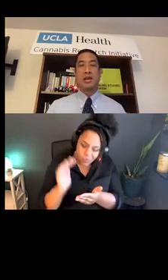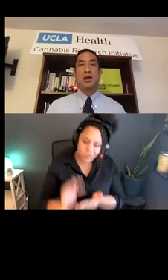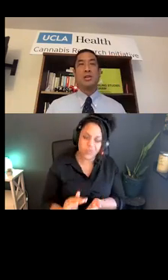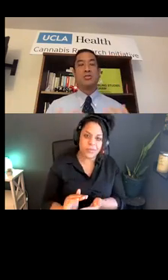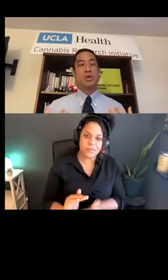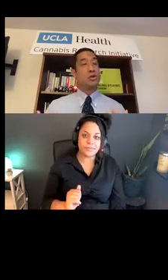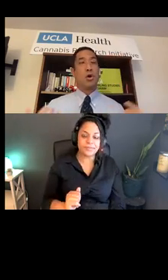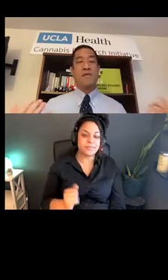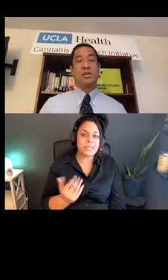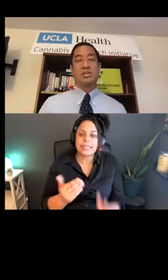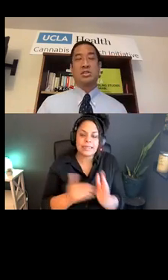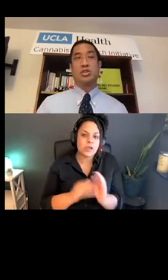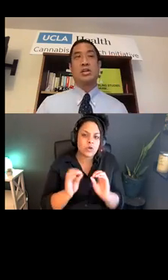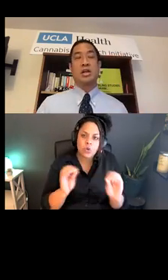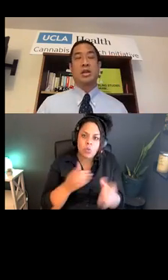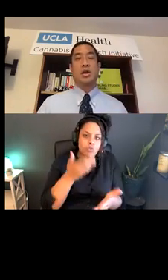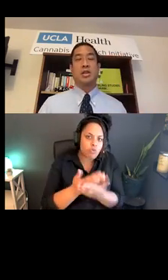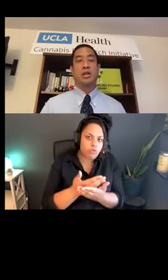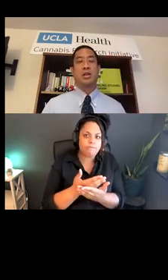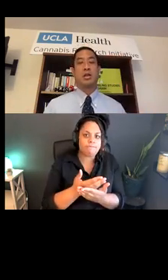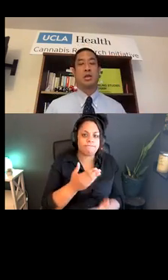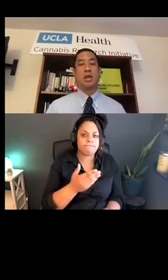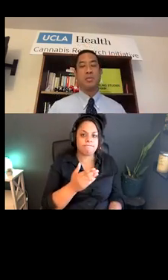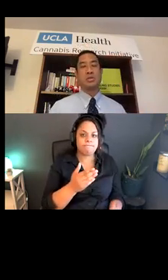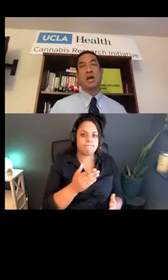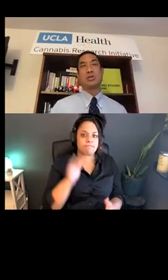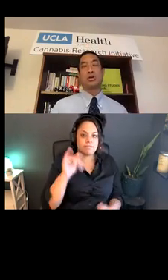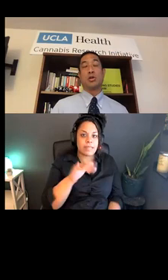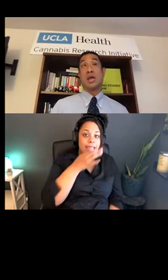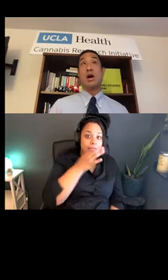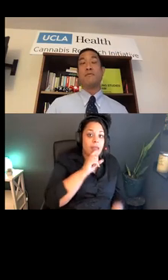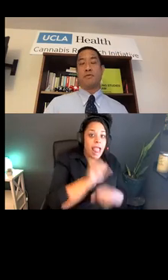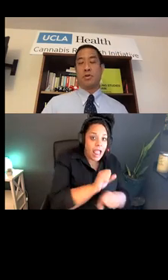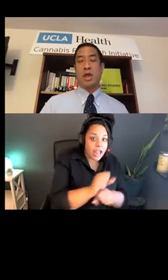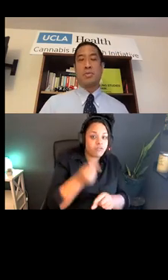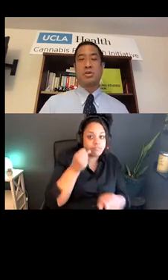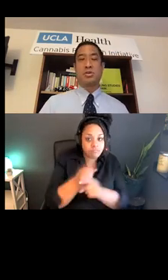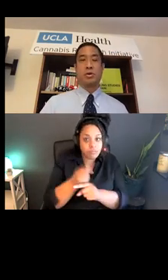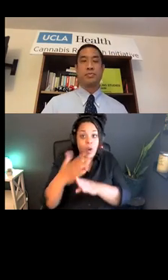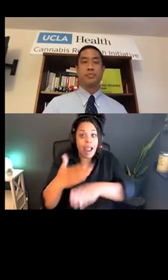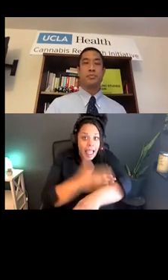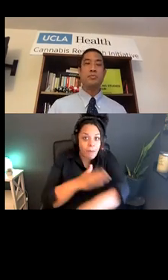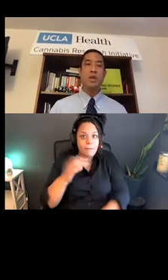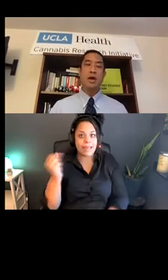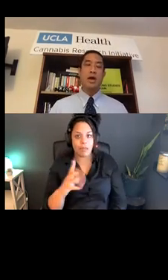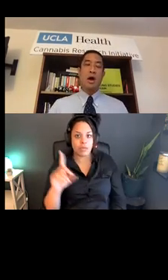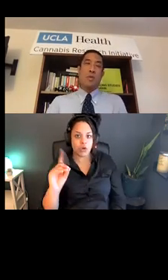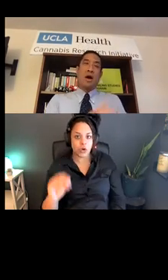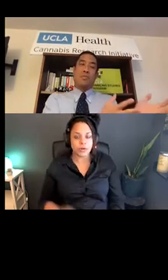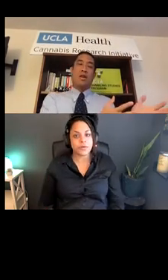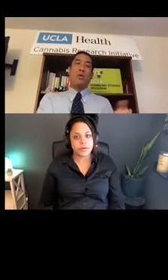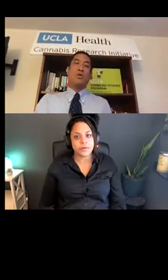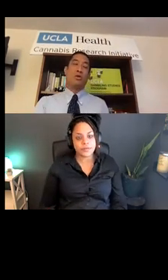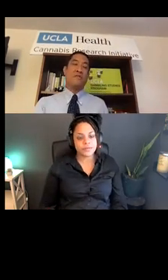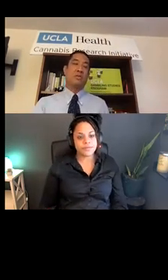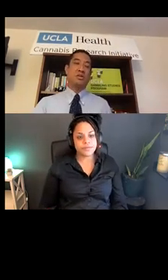again, there's real no evidence to suggest that the cannabis is actually going to be helpful for their gambling disorder. Now, what about